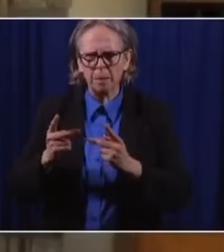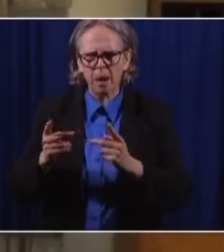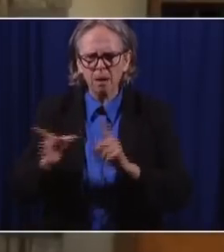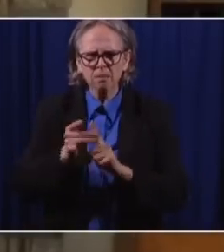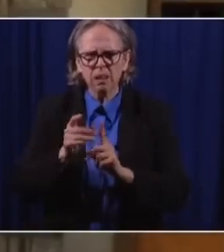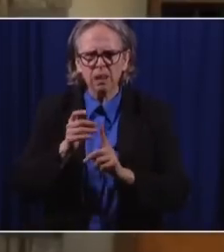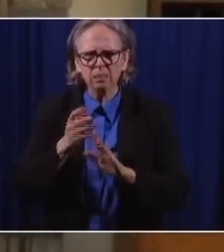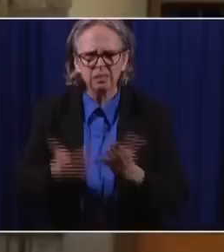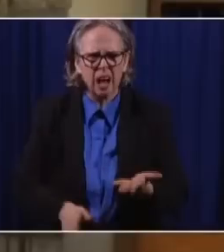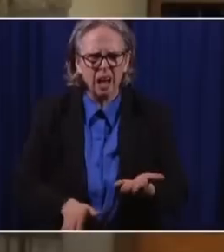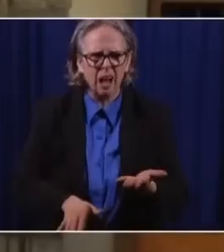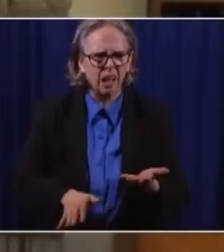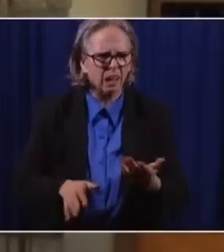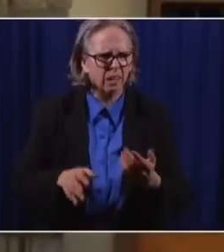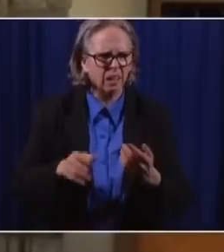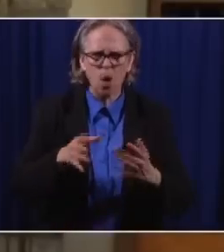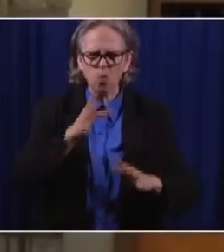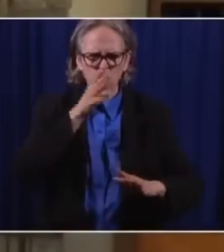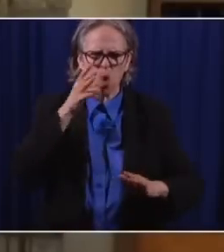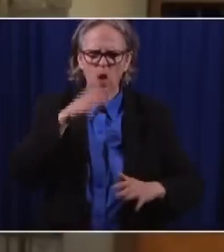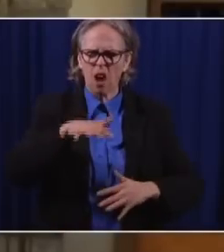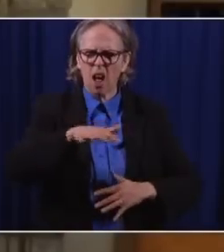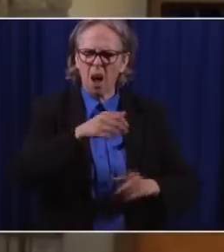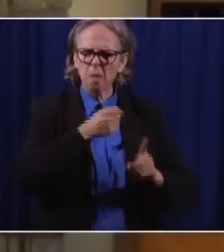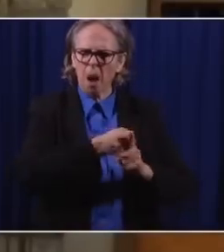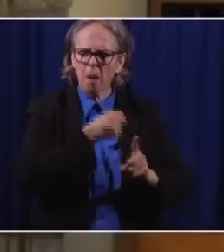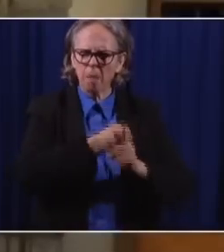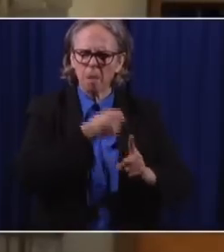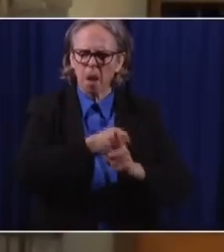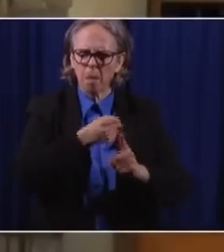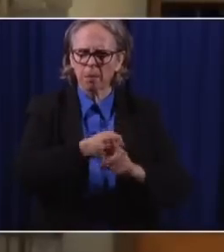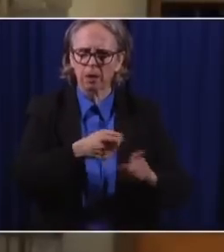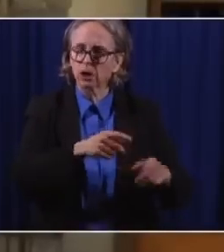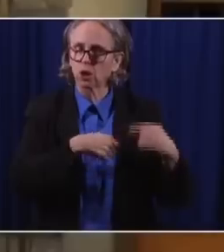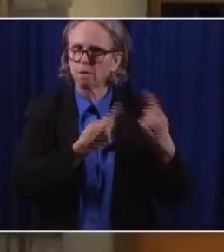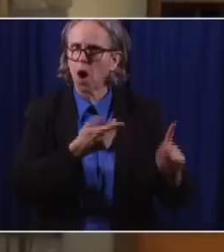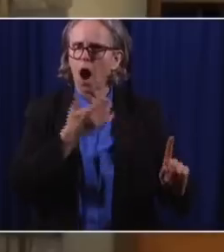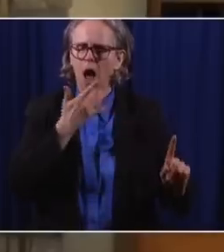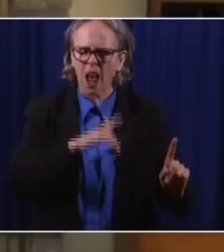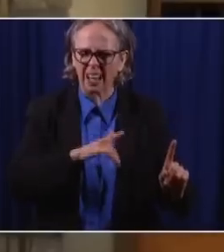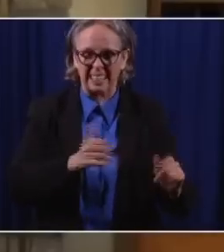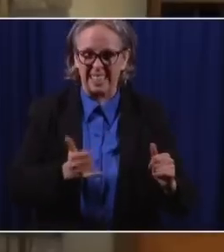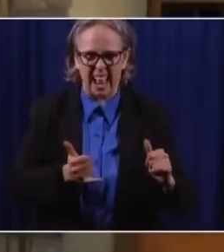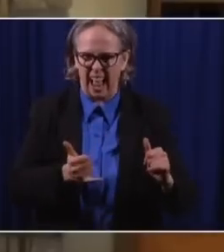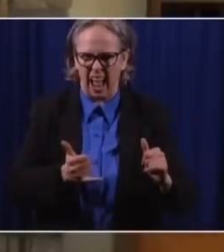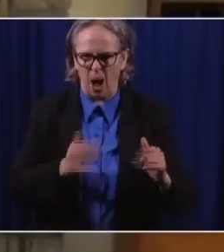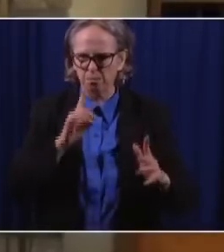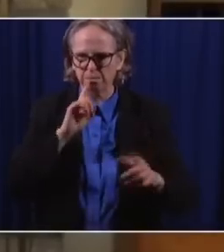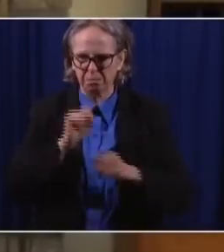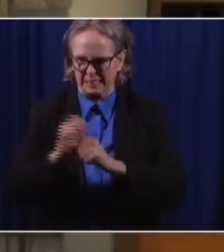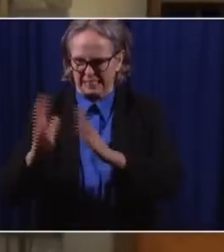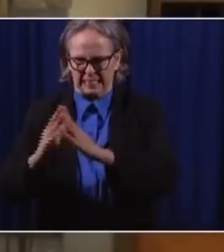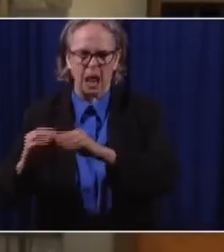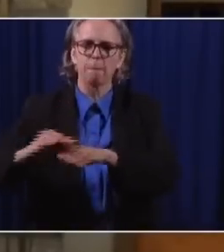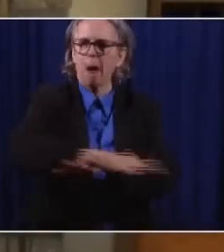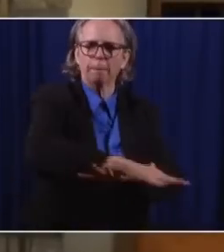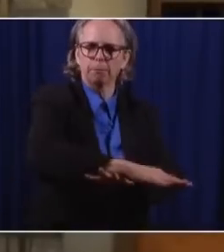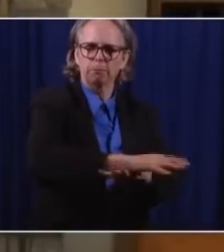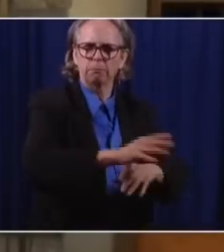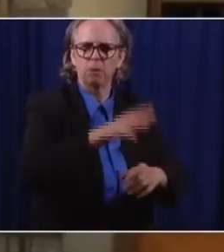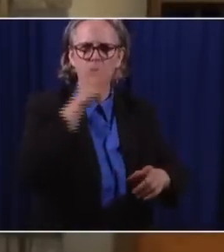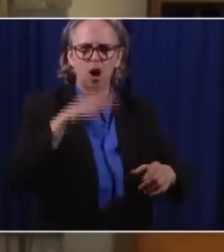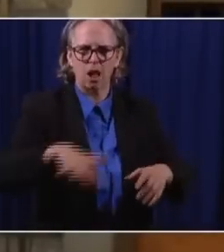will understand the urgency of this and that we will start seeing more wearing of masks and more distancing and